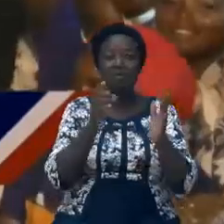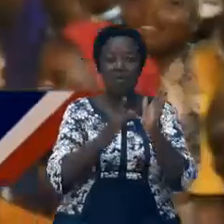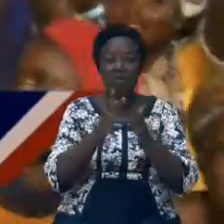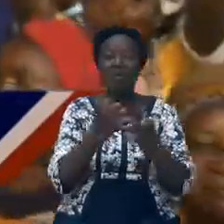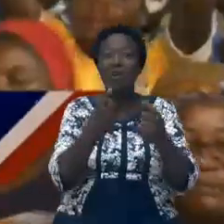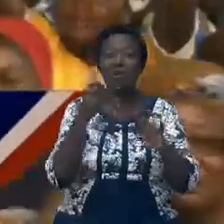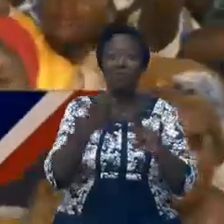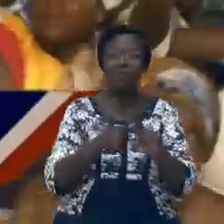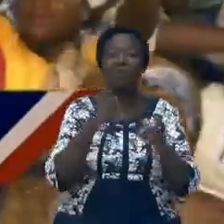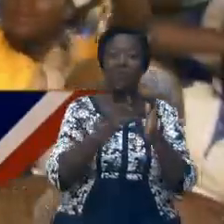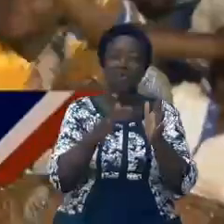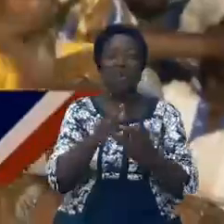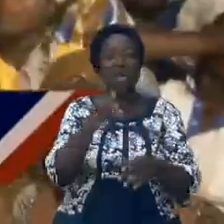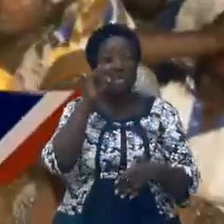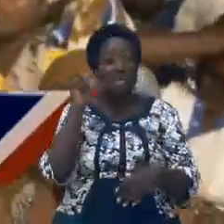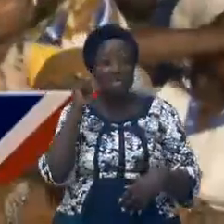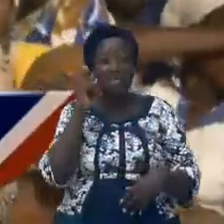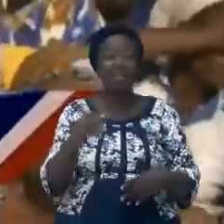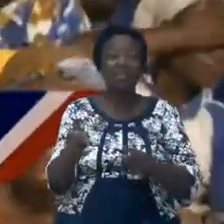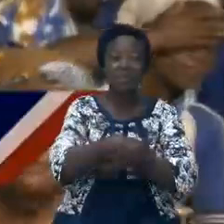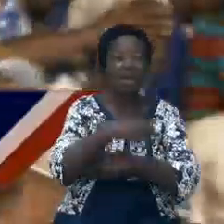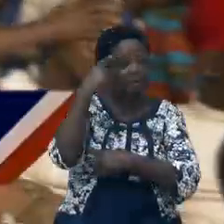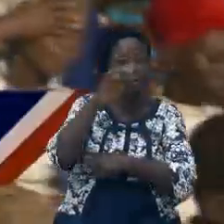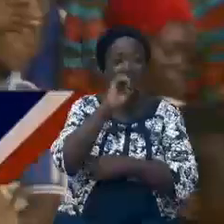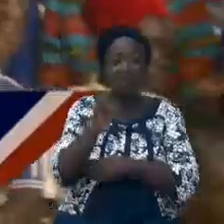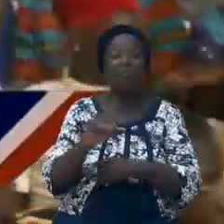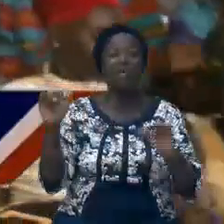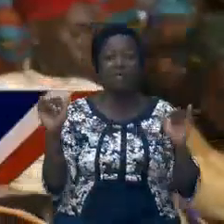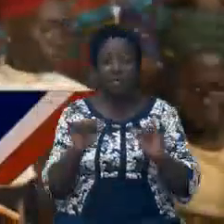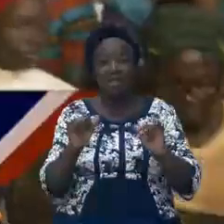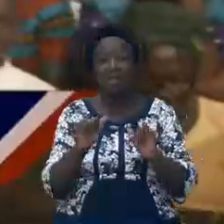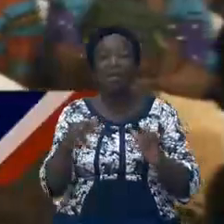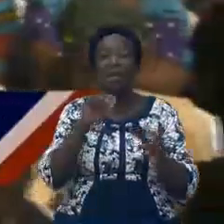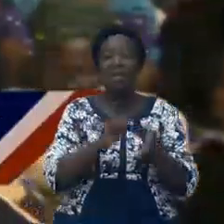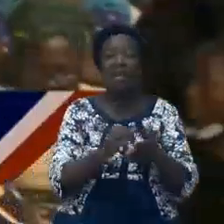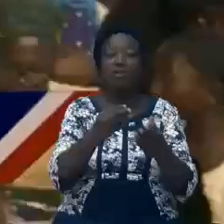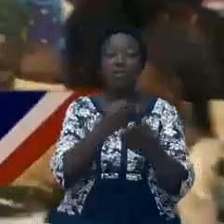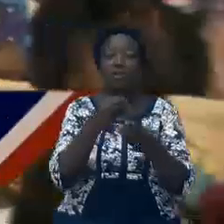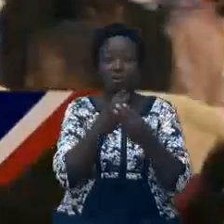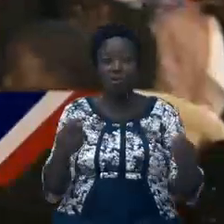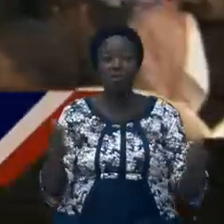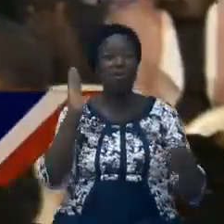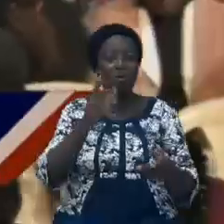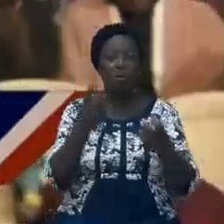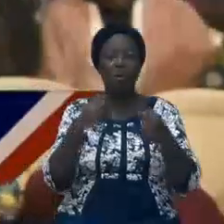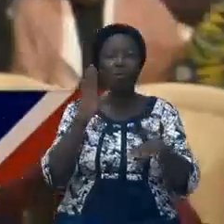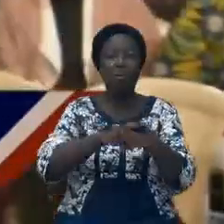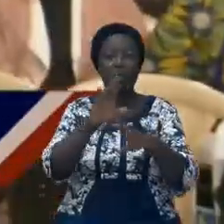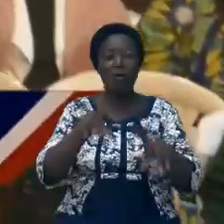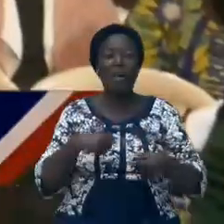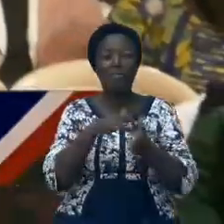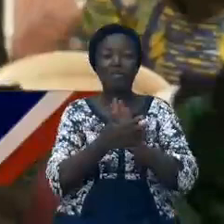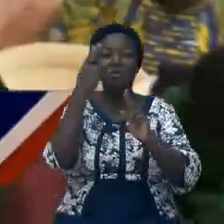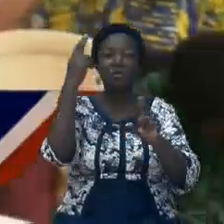from Jesus, coming from Jesus' hand, yesterday, today, and forever the same.